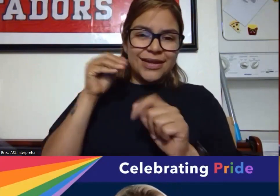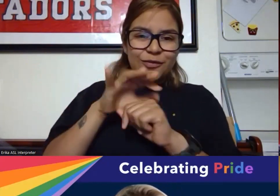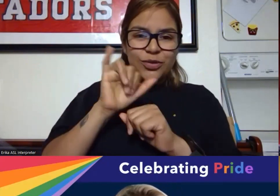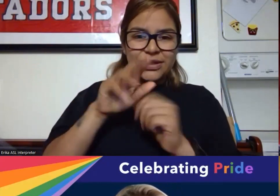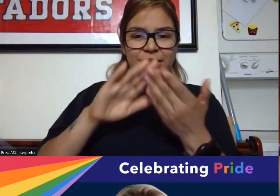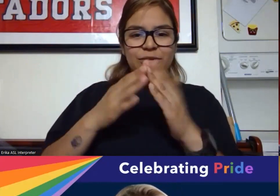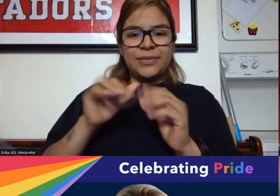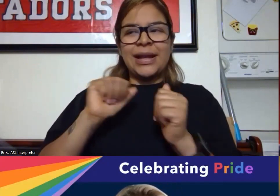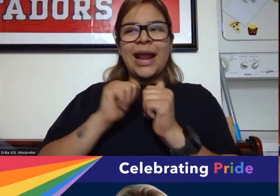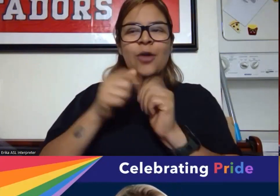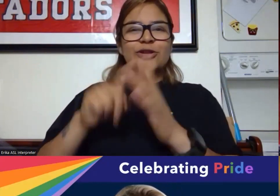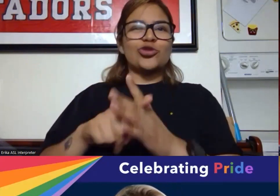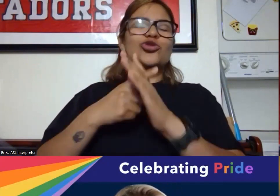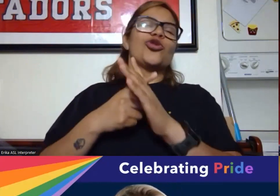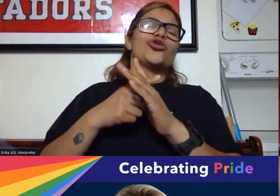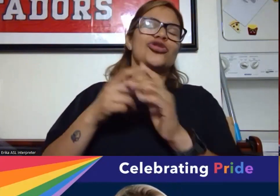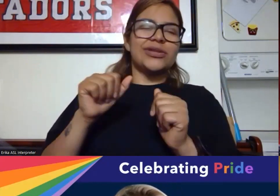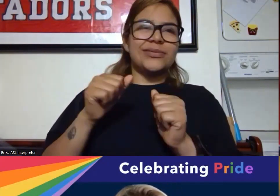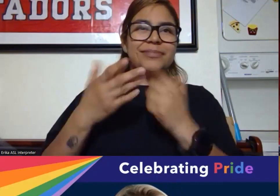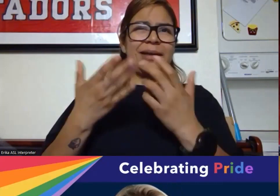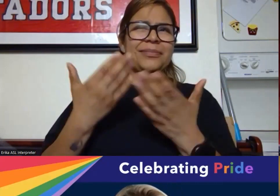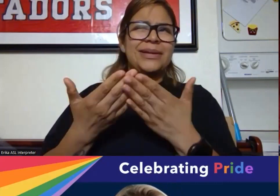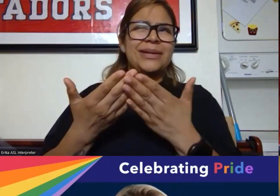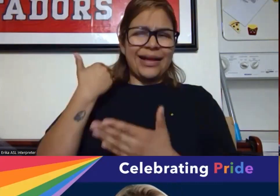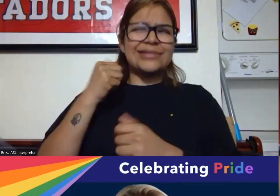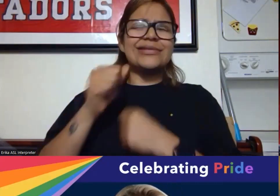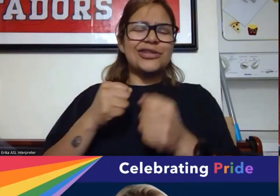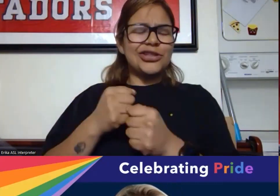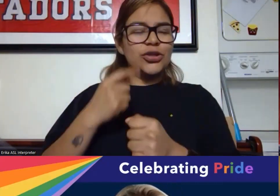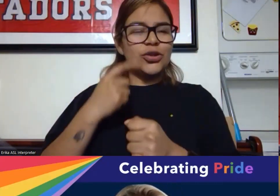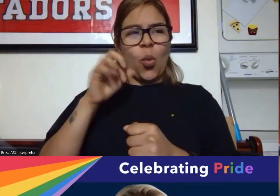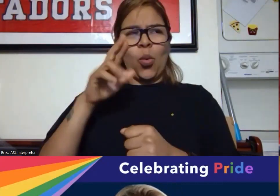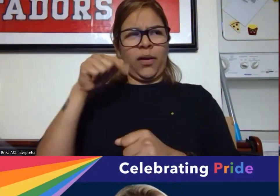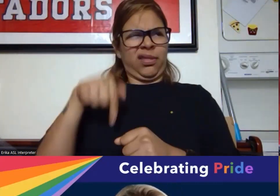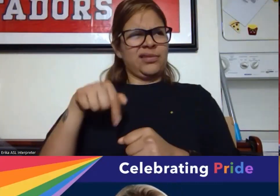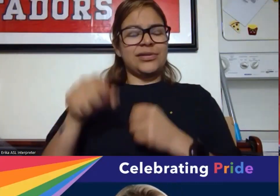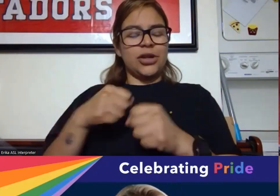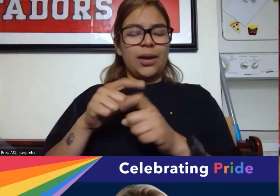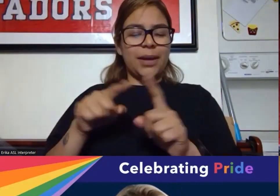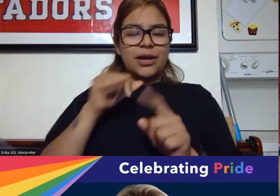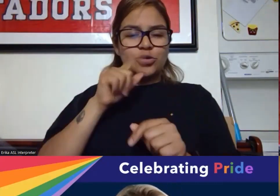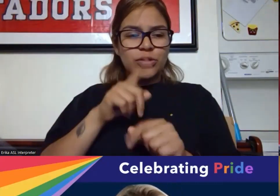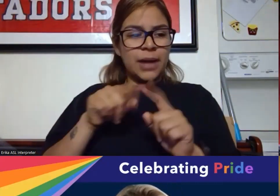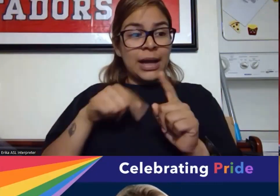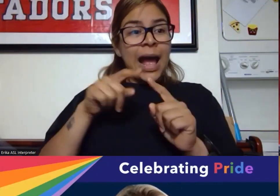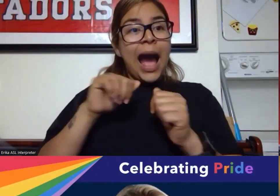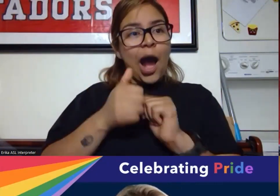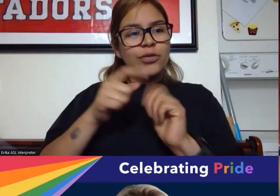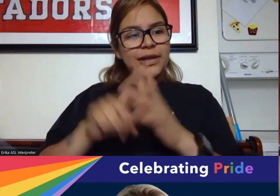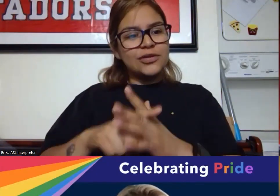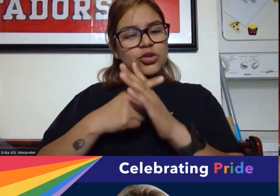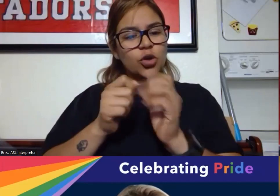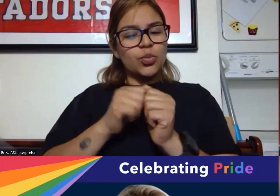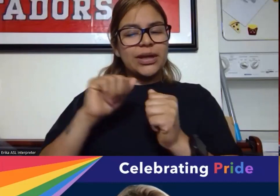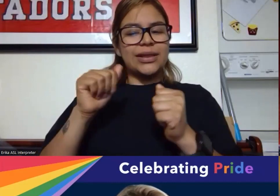being initiated either last year or this year. For instance, on the Department of Developmental Services is initiating several new